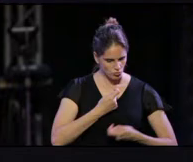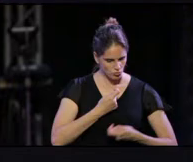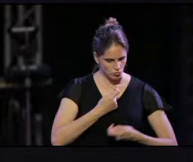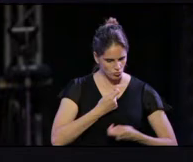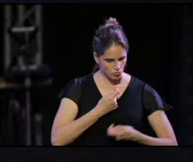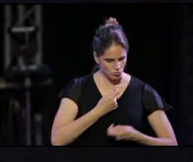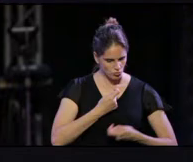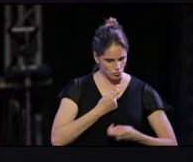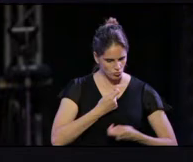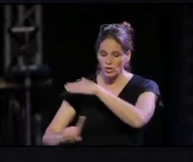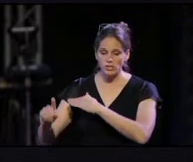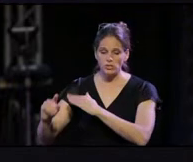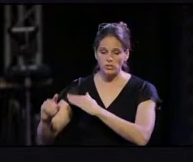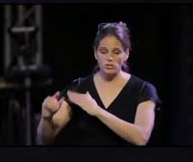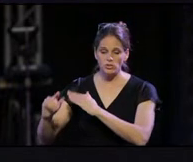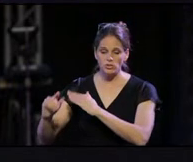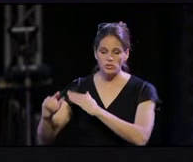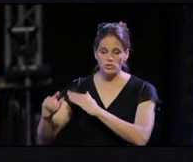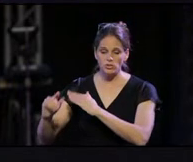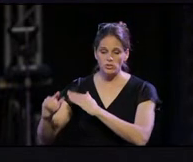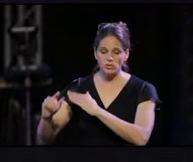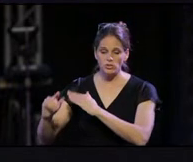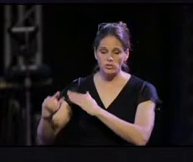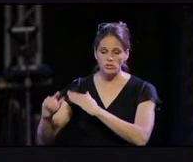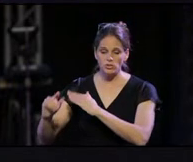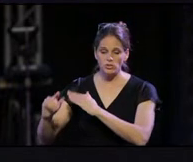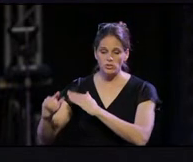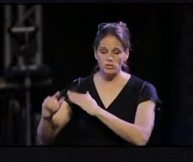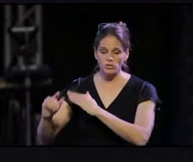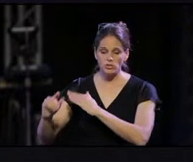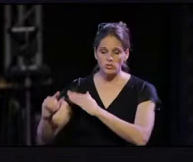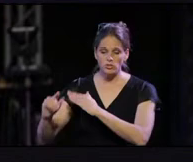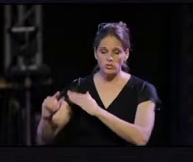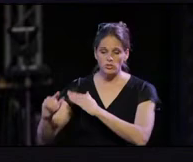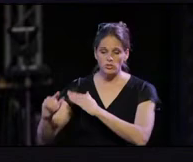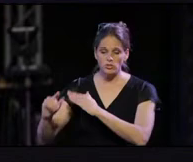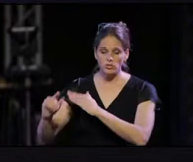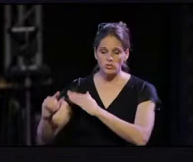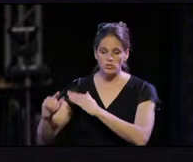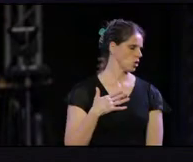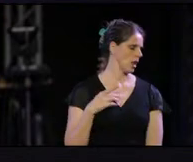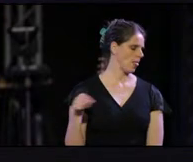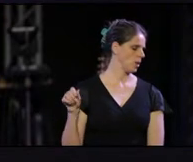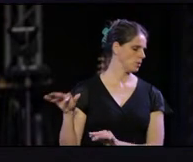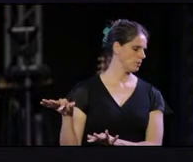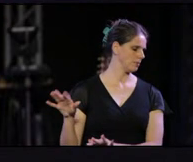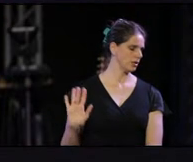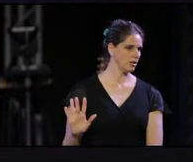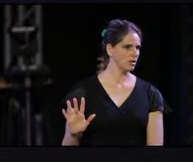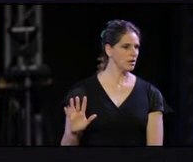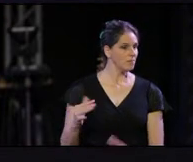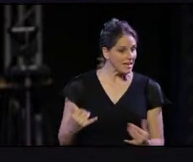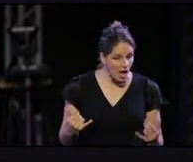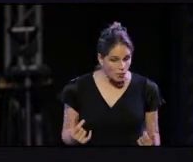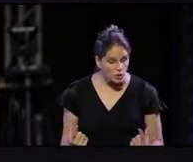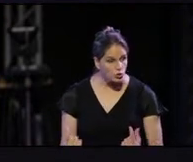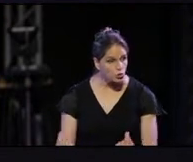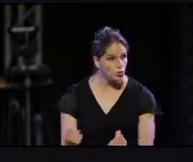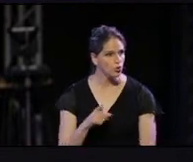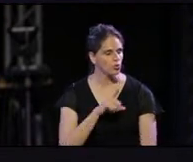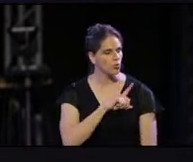us. We used to want to hang out with those kind of people, but now we do. Because our